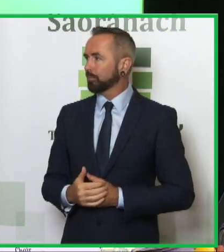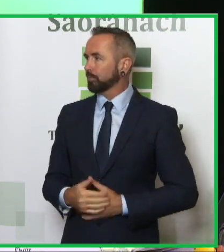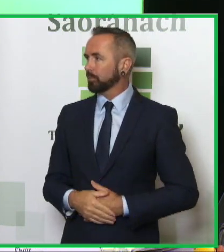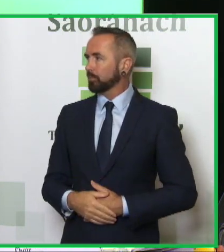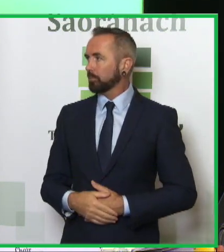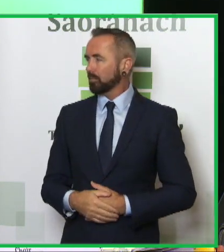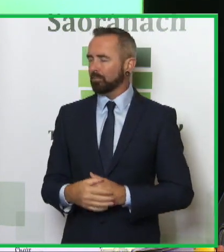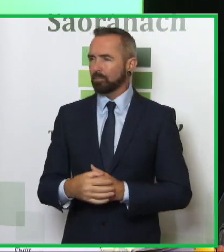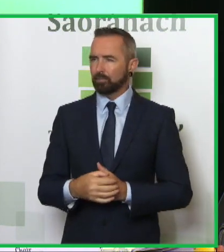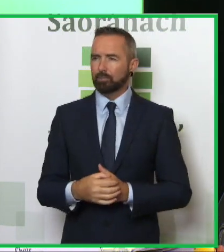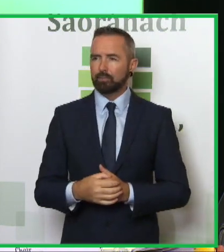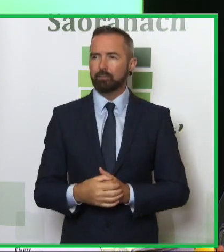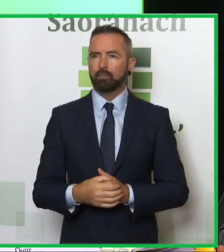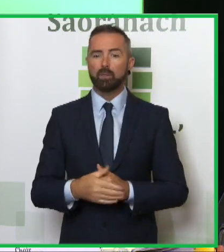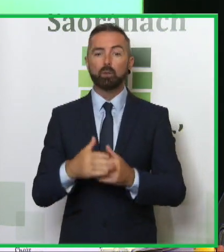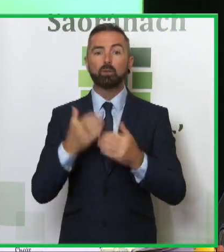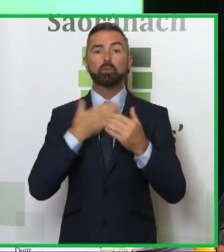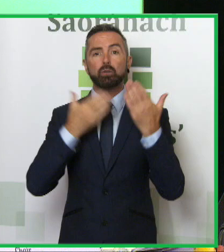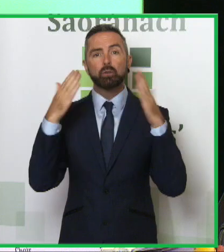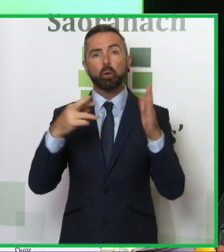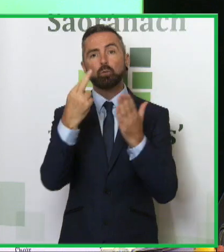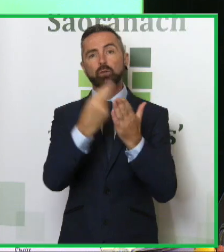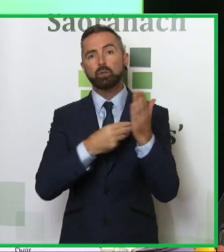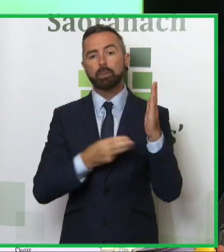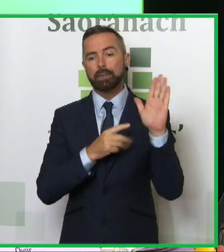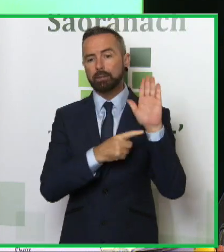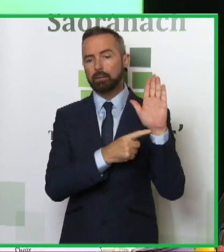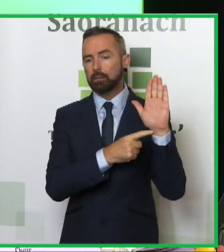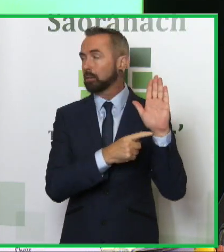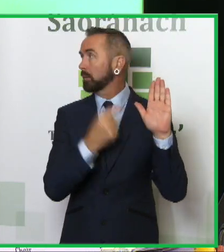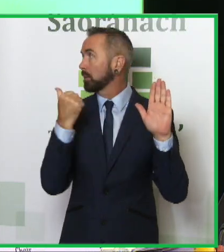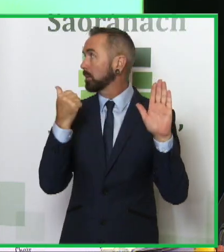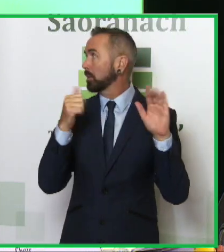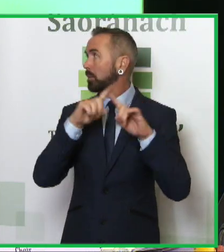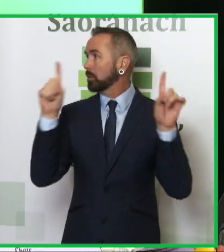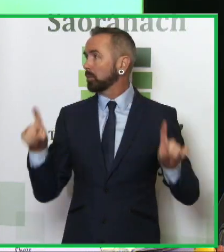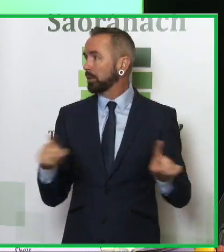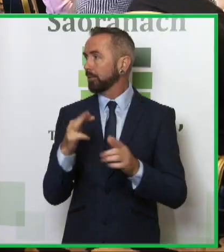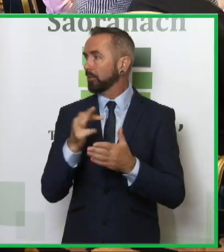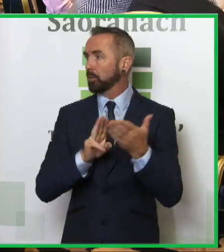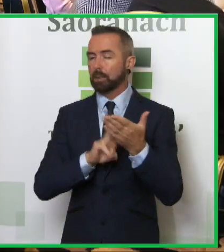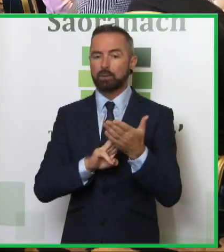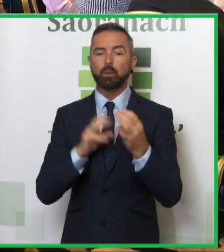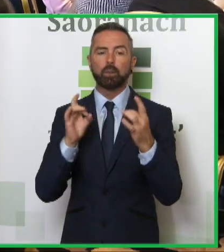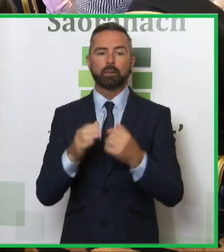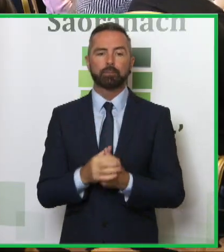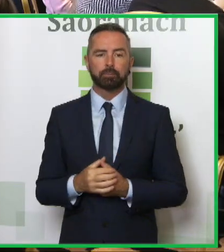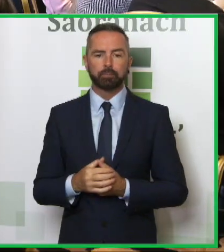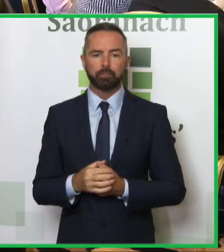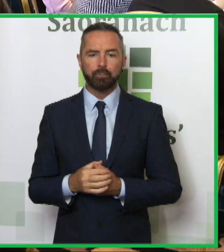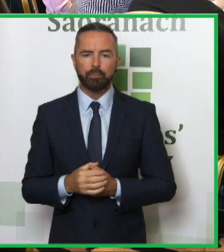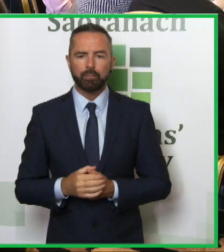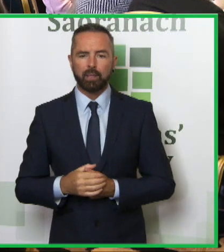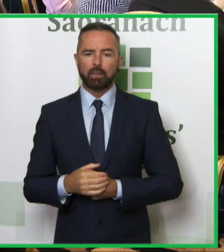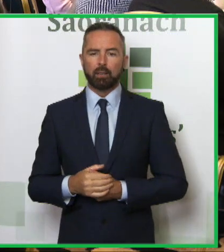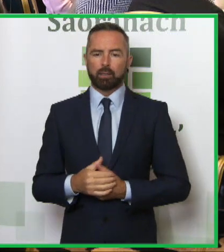of all, can we just declare the result if it's no on the screen? Not yet. No, we will do that. We'll do that in a moment. So that's where we're at now. You'll need to work